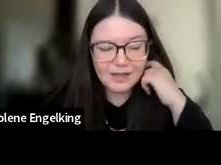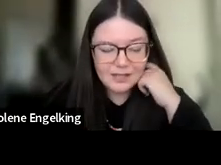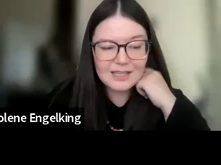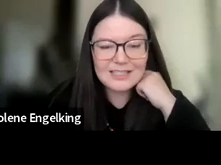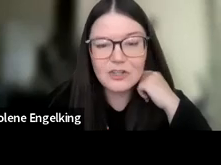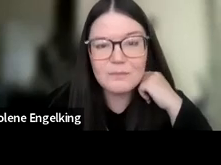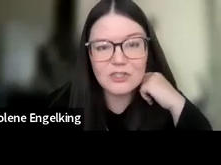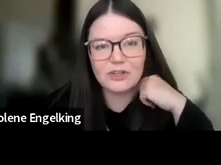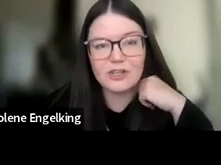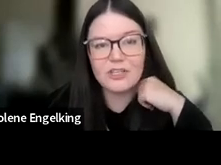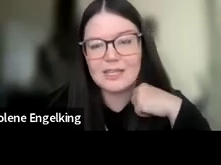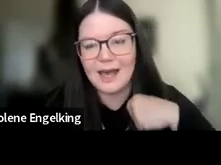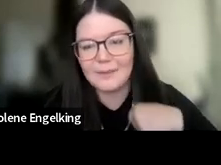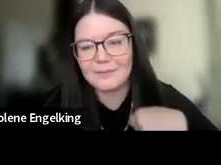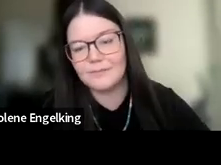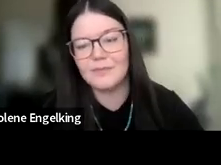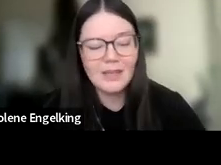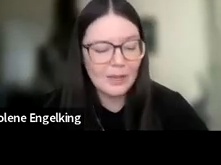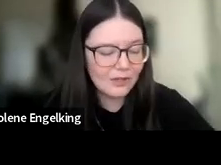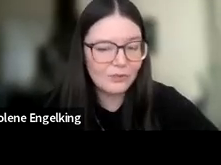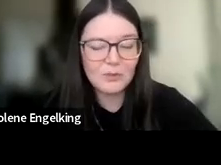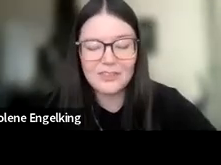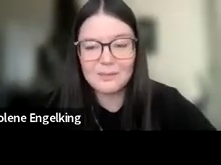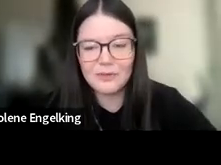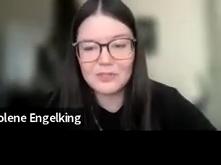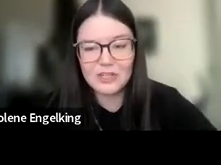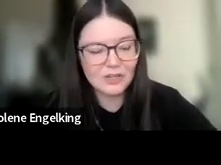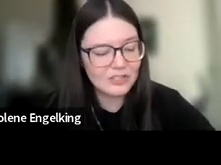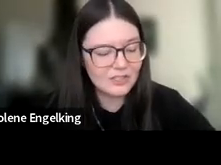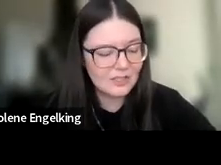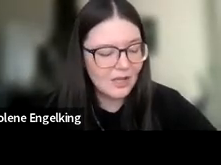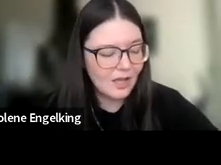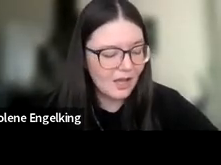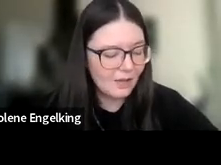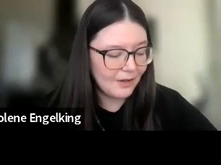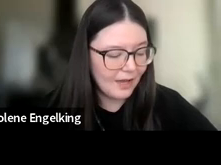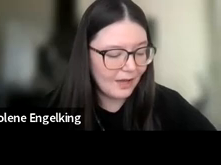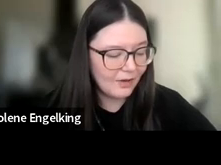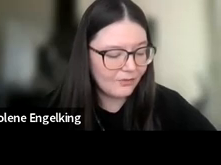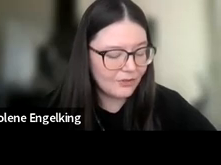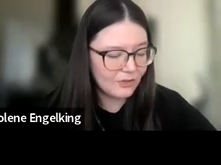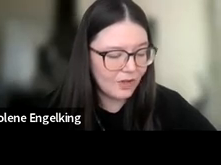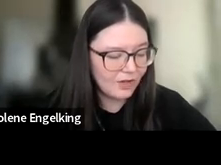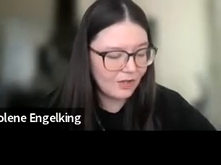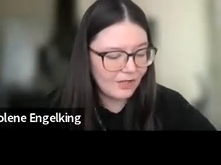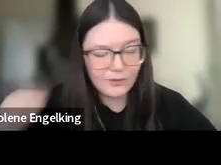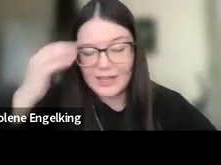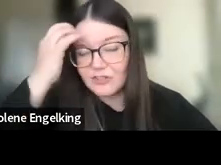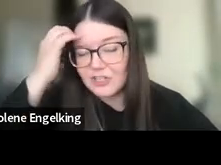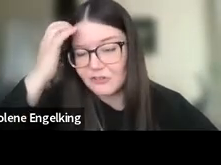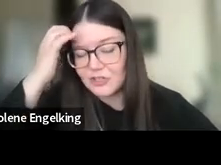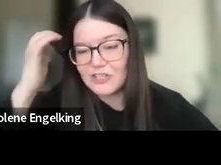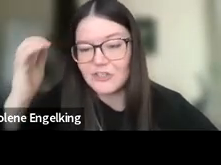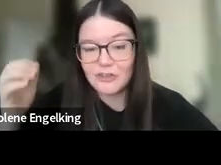and that continued mistrust will keep happening. And we also really want to think about those generations, about how for so long,